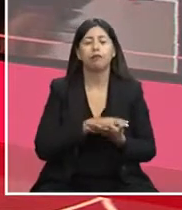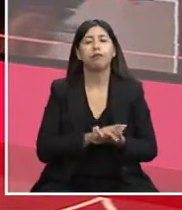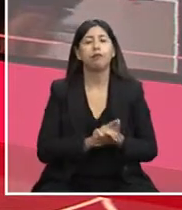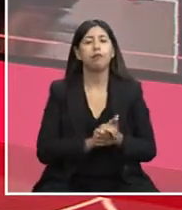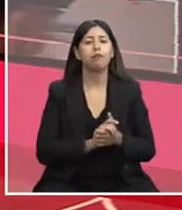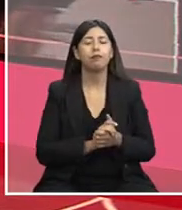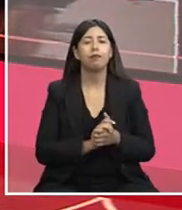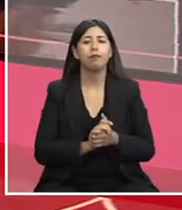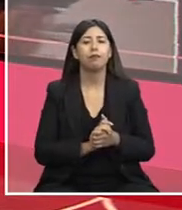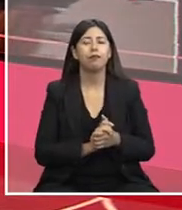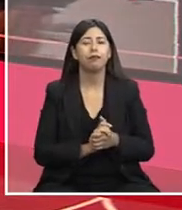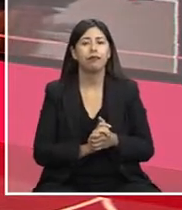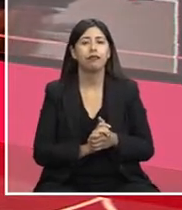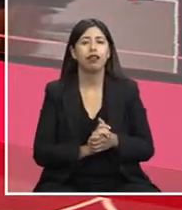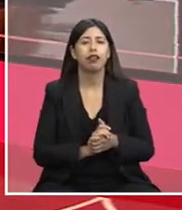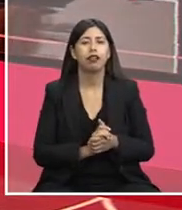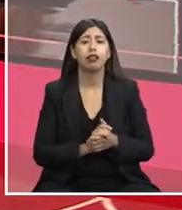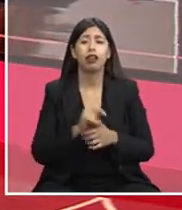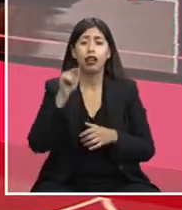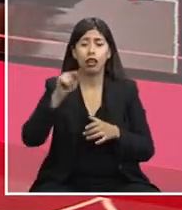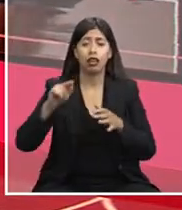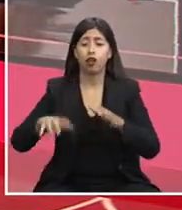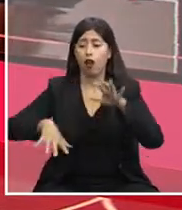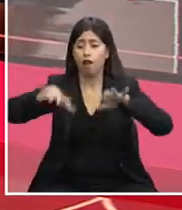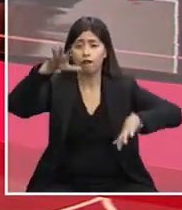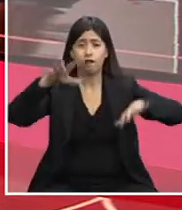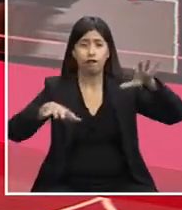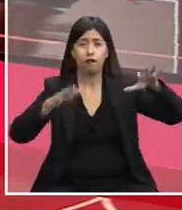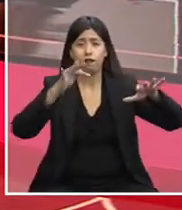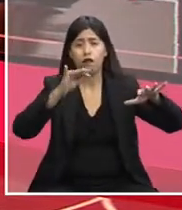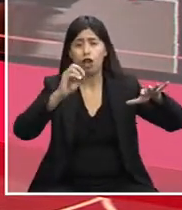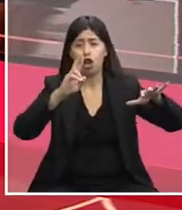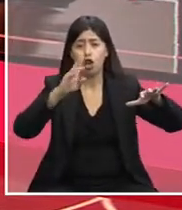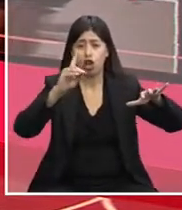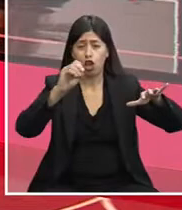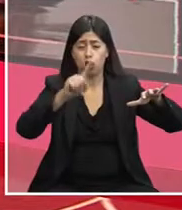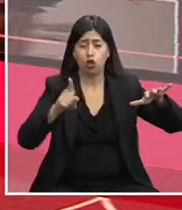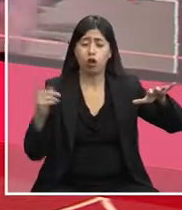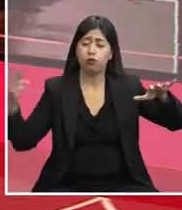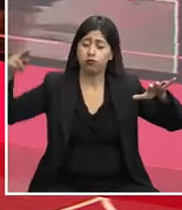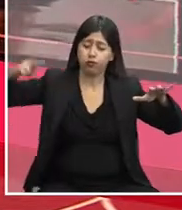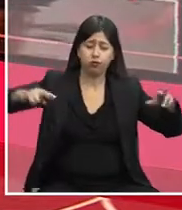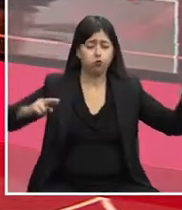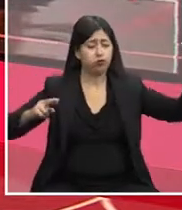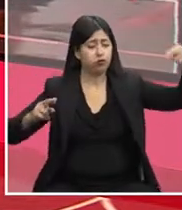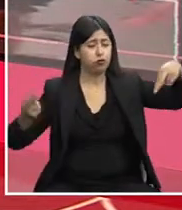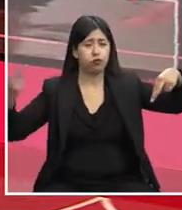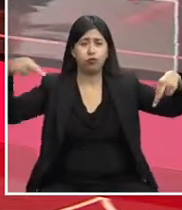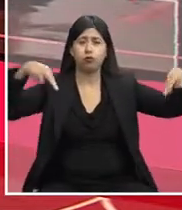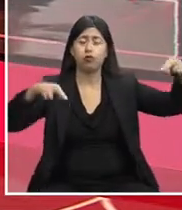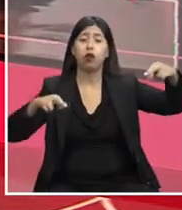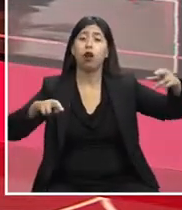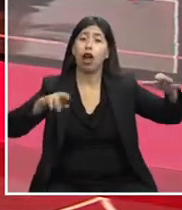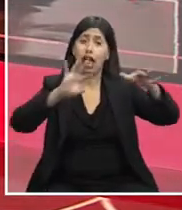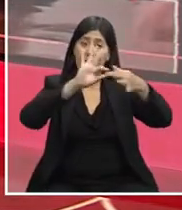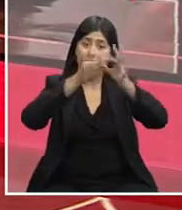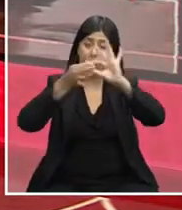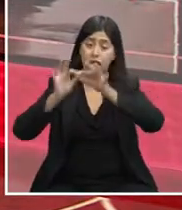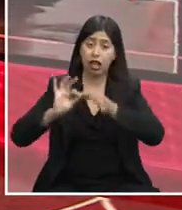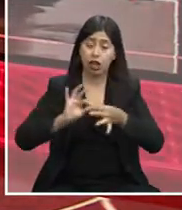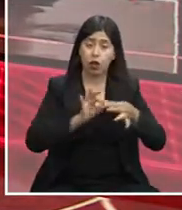support those really biodiverse ecosystems are these tiny plant-like creatures that drift in the surface fjord waters called